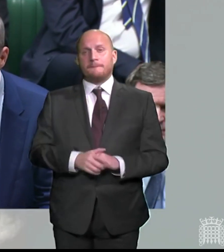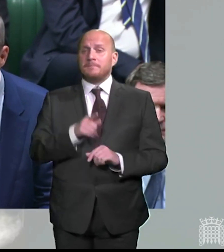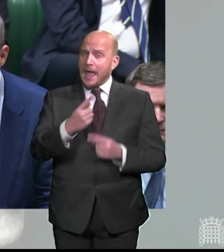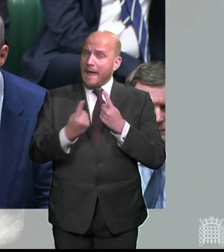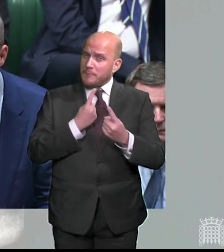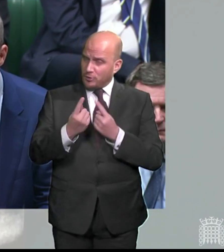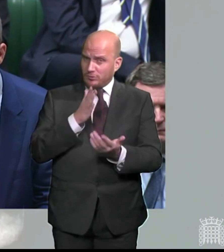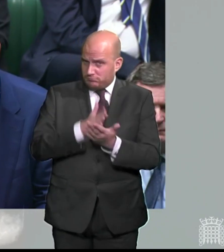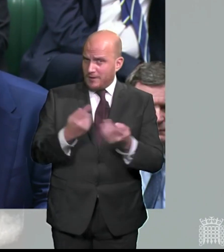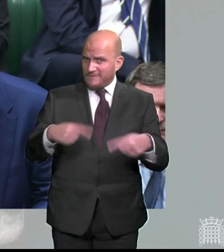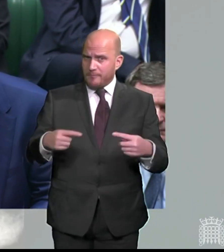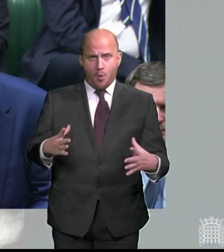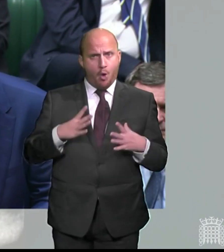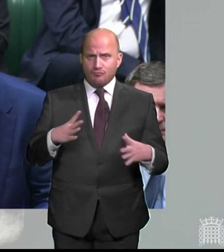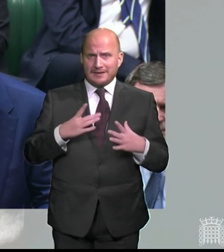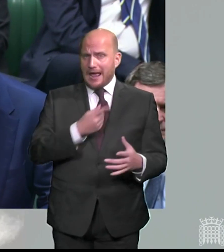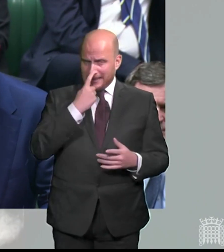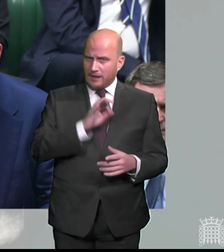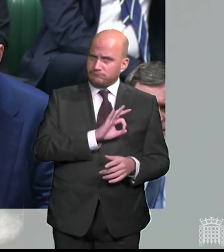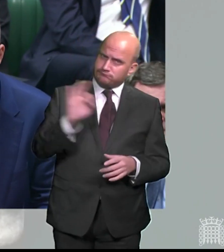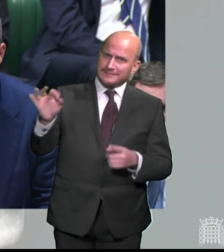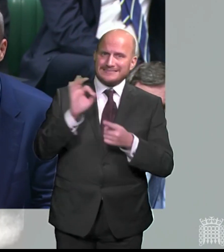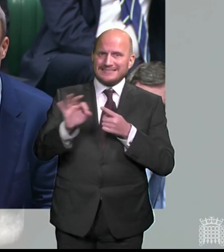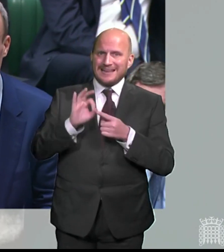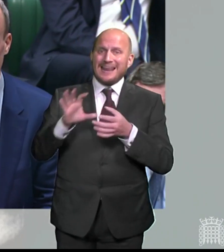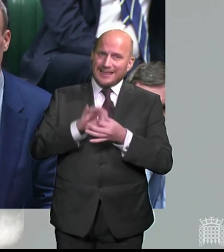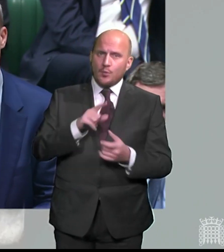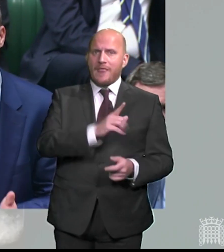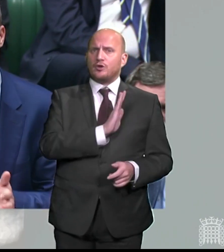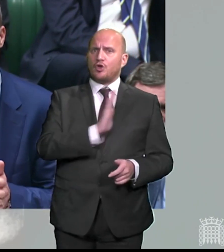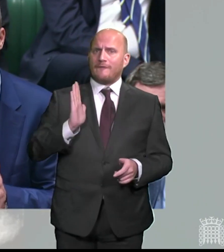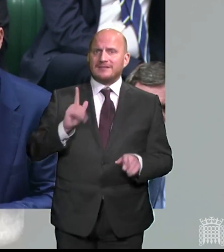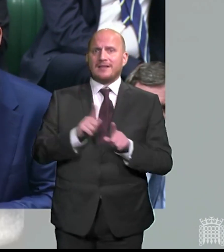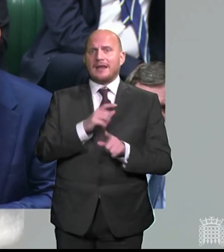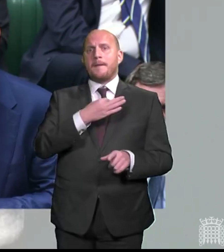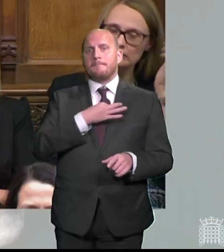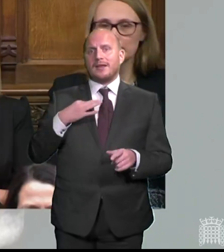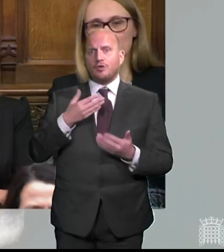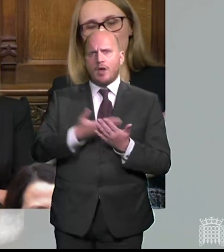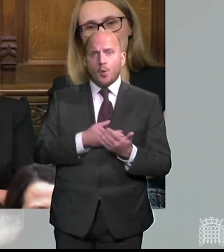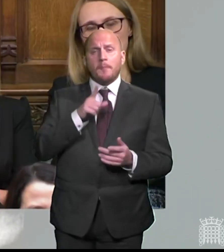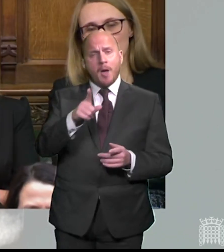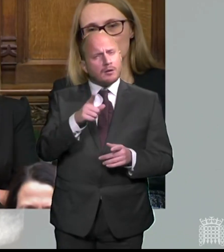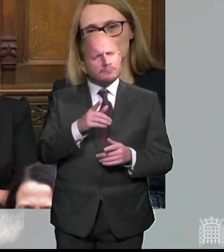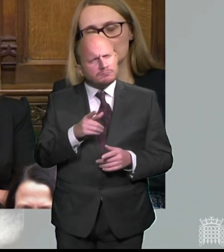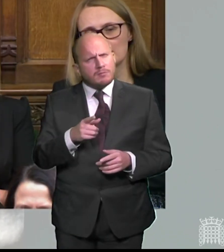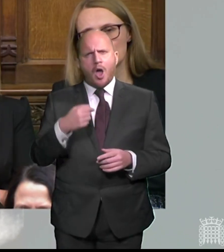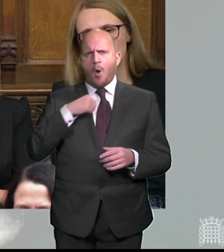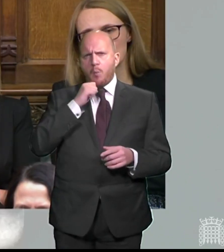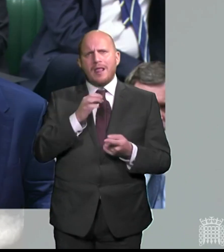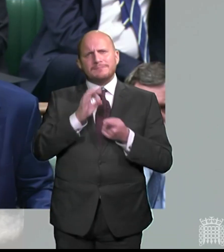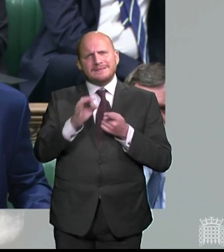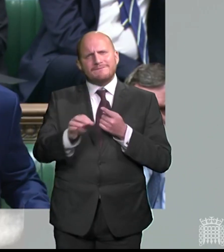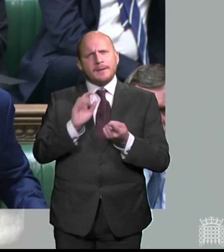doesn't think there's a problem, or maybe he's suggesting that civil servants are liars. Now he's reportedly banned from meeting